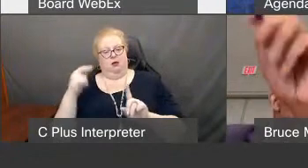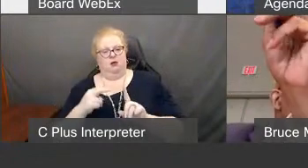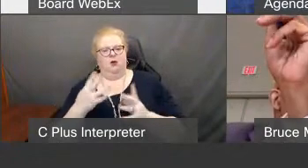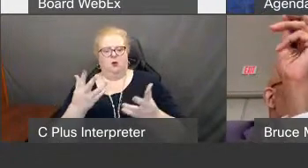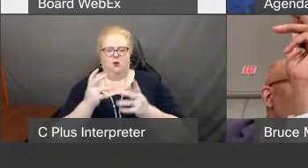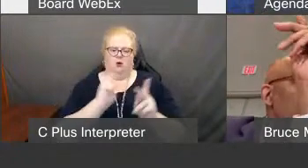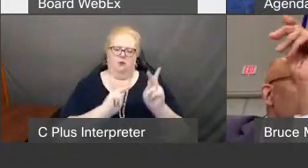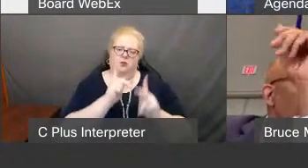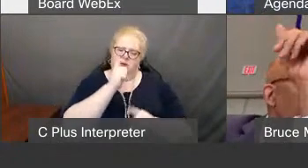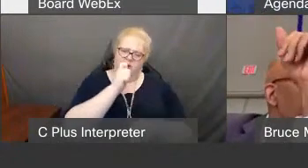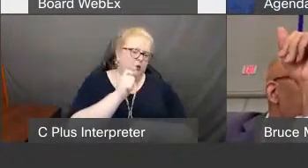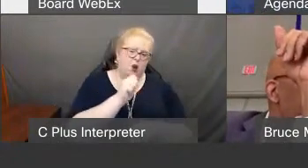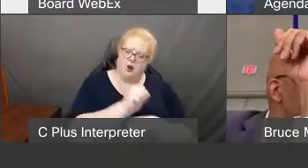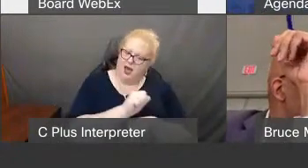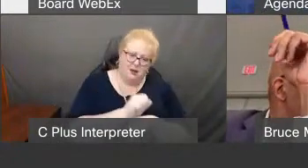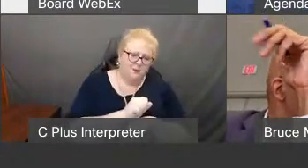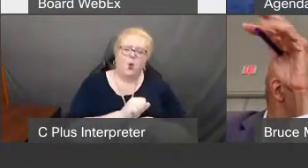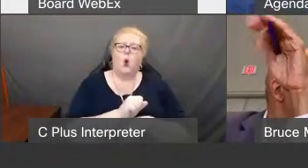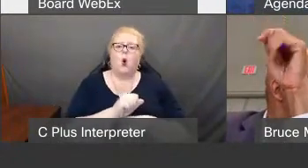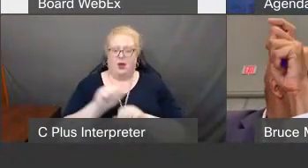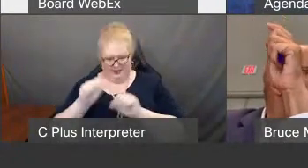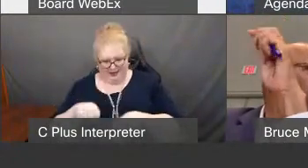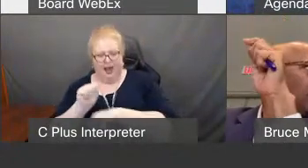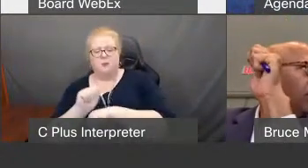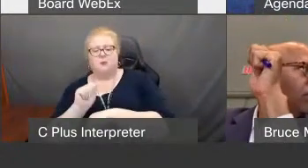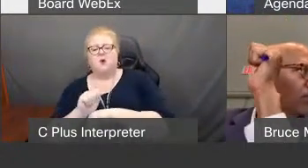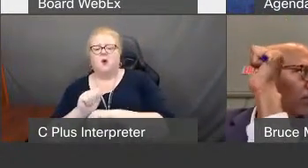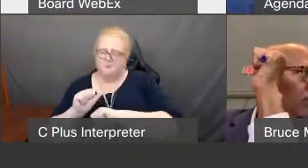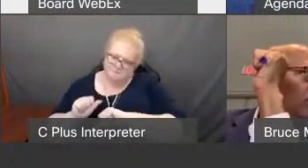unemployed or unemployable back into the mainstream